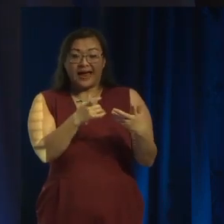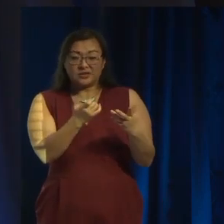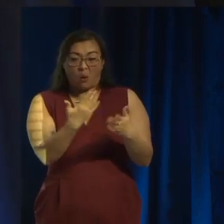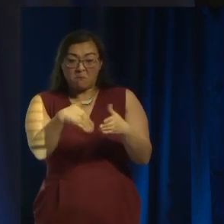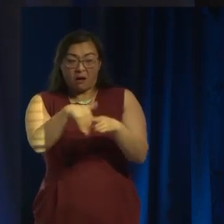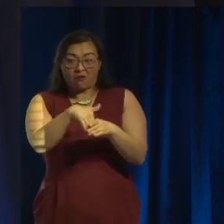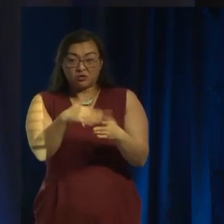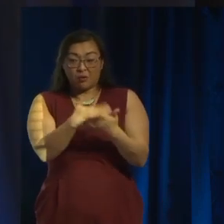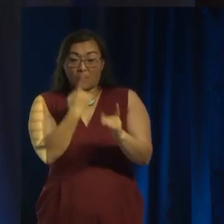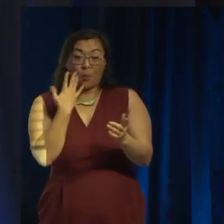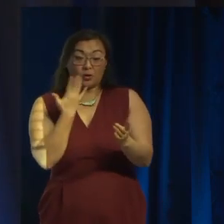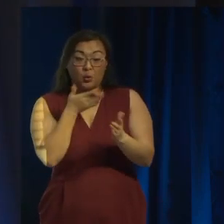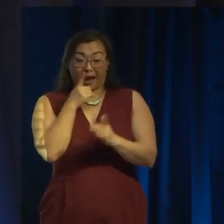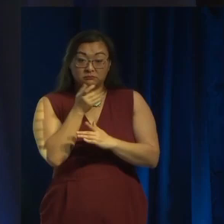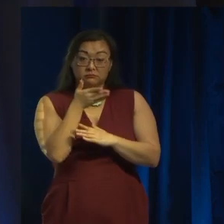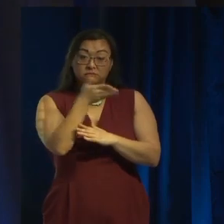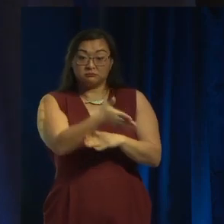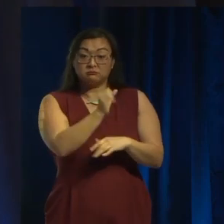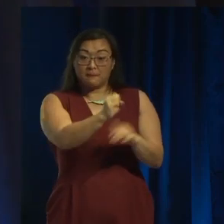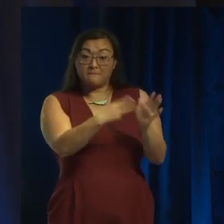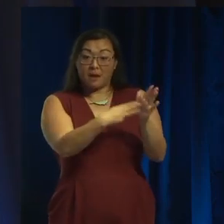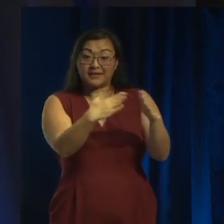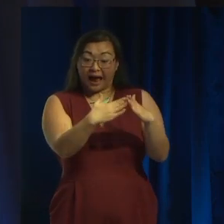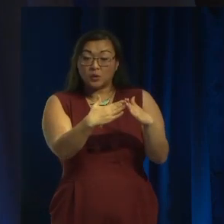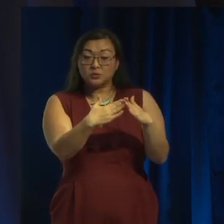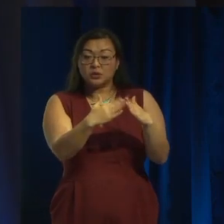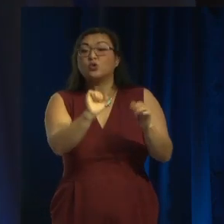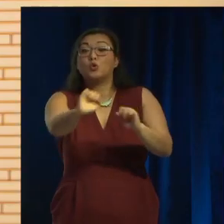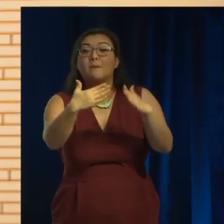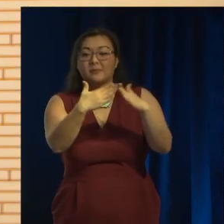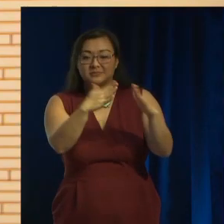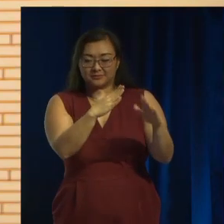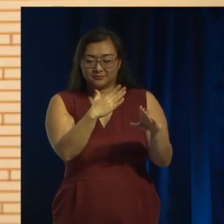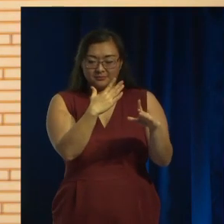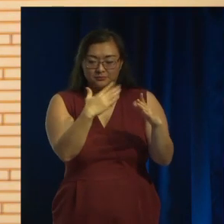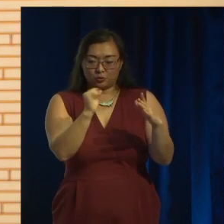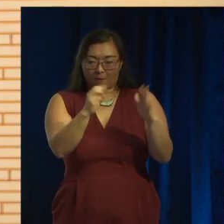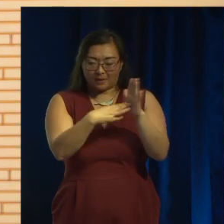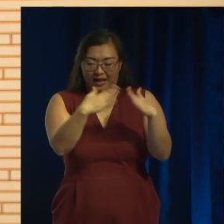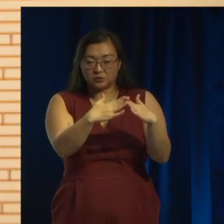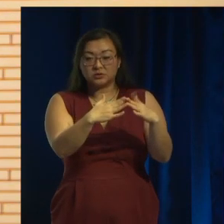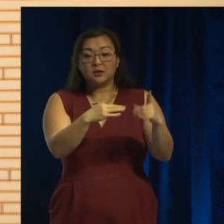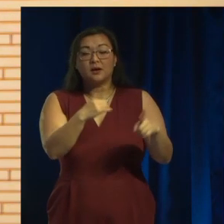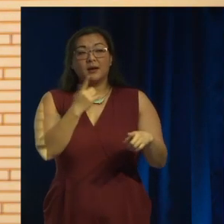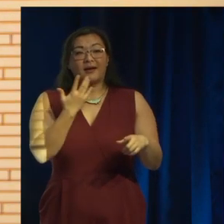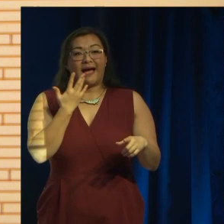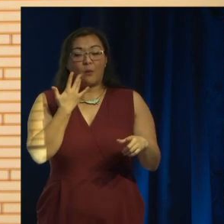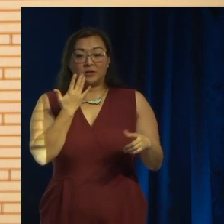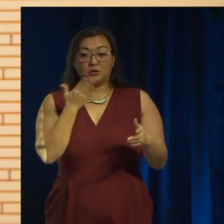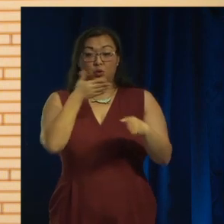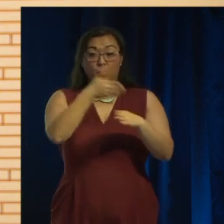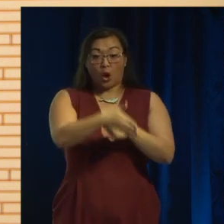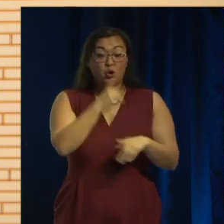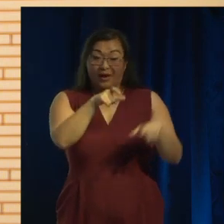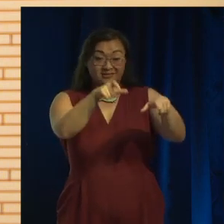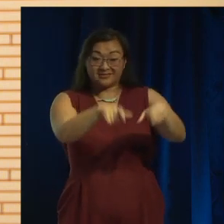you're trying to leave, she doesn't want you to, because she's your mother and she doesn't want to let you go. And I felt so horrible that I just kept doing this loop over